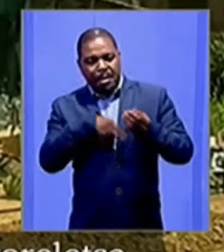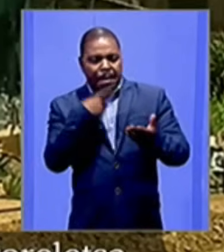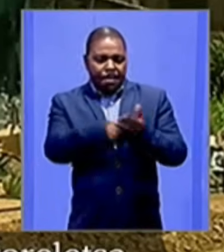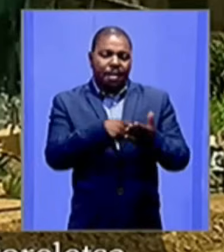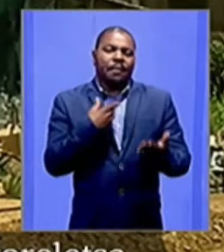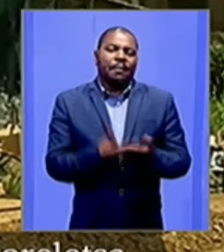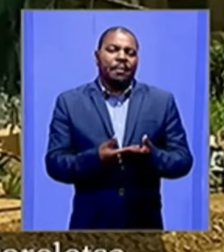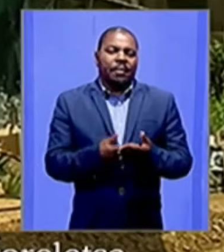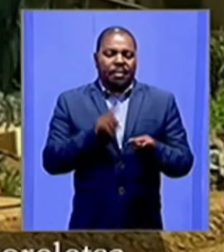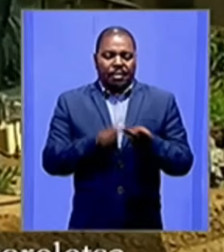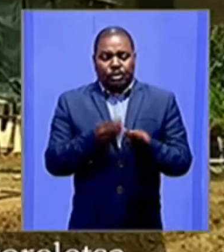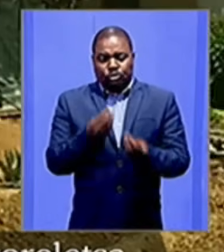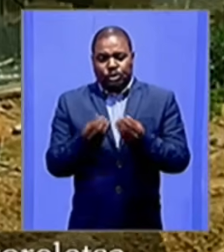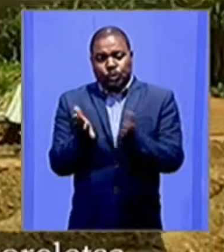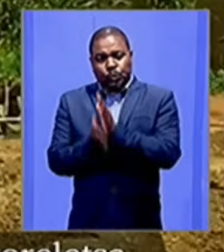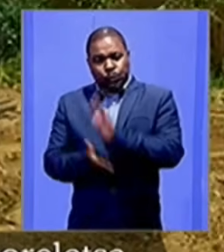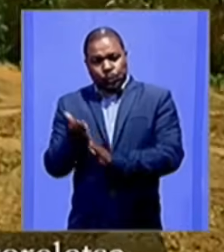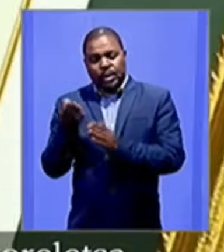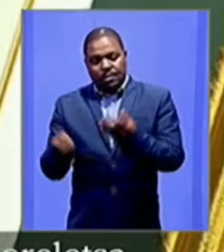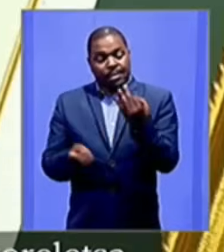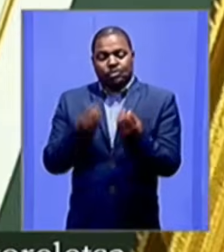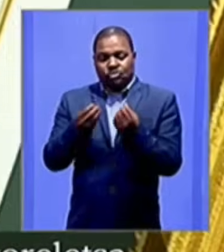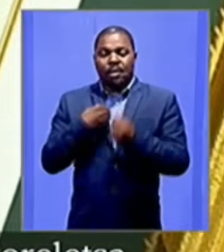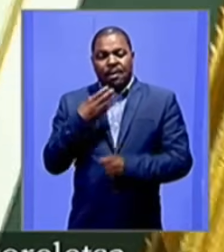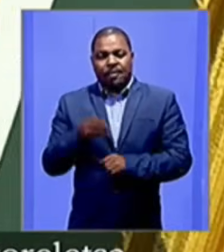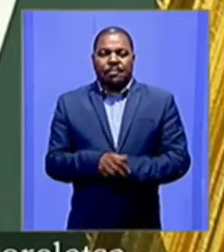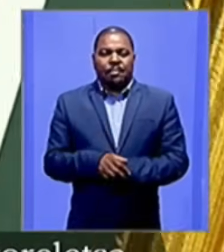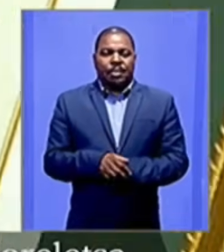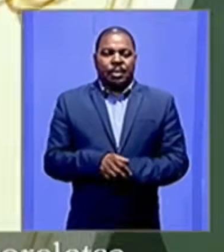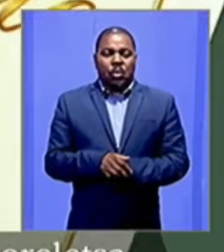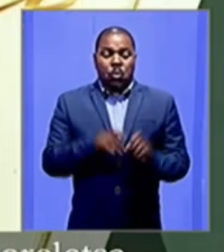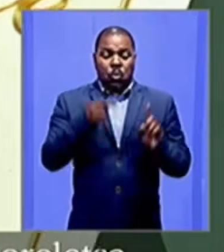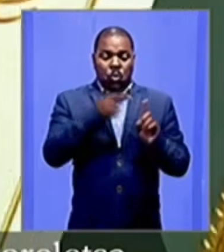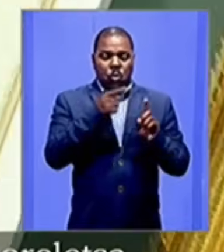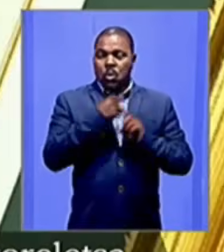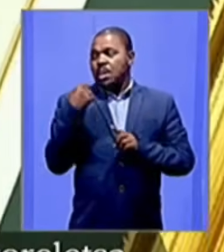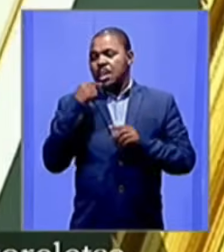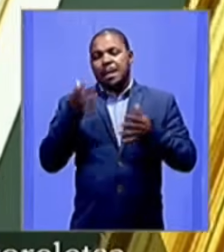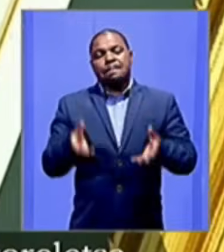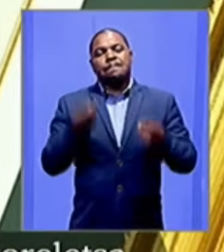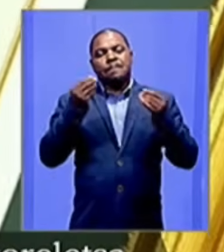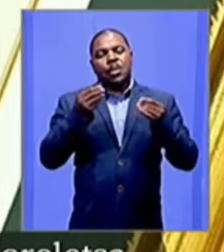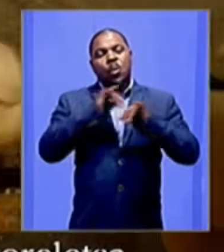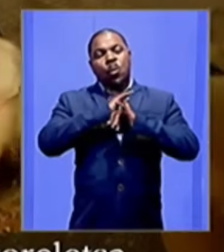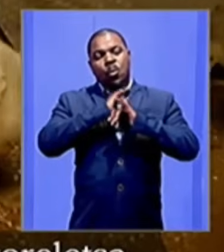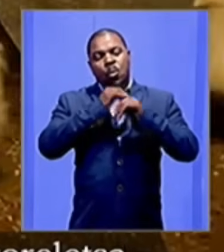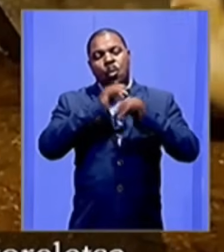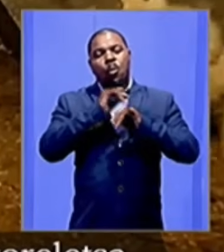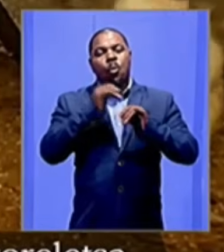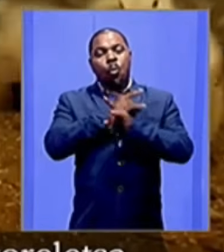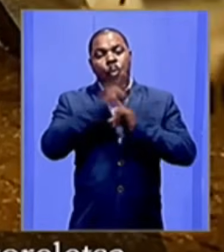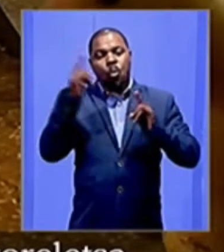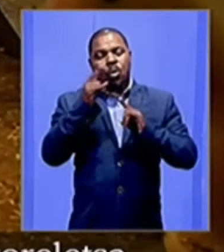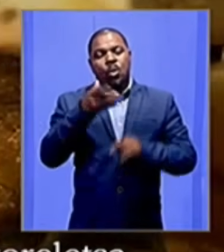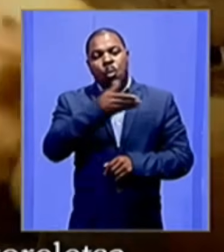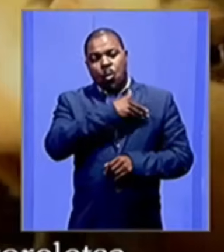is going to school now. I have 3 children at home. E se kgale Mutakusi o fentse kabo ya molemirui wa bosetšhaba wa mosadi